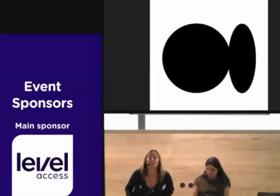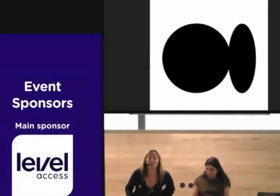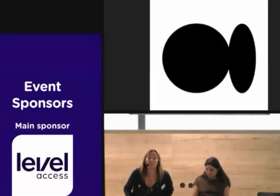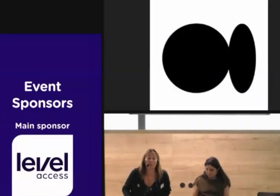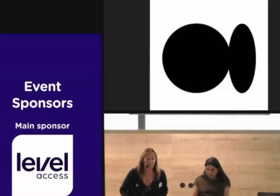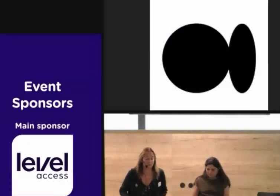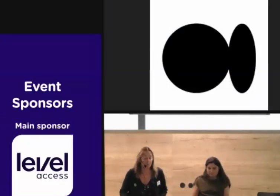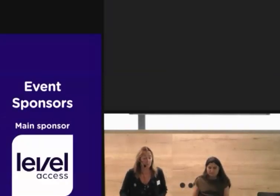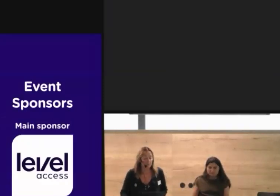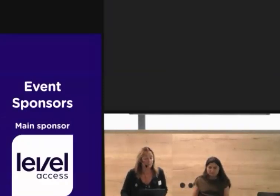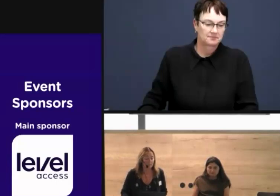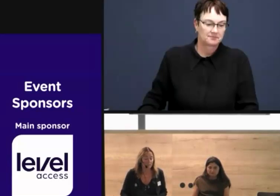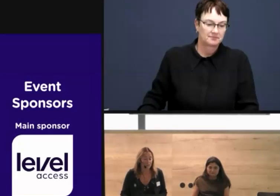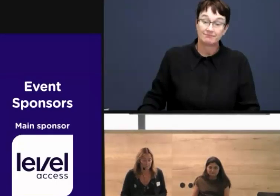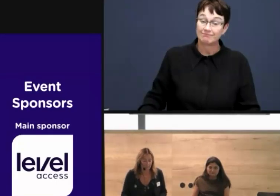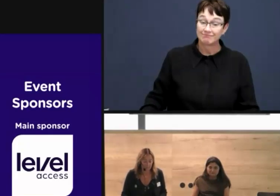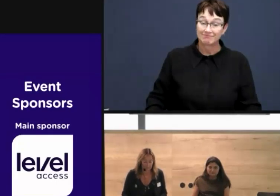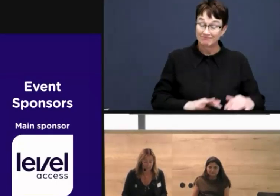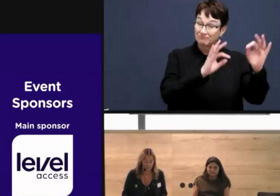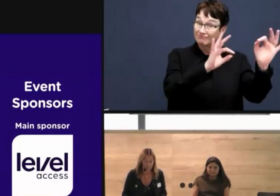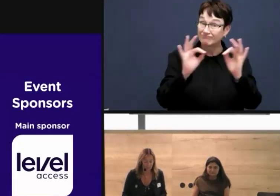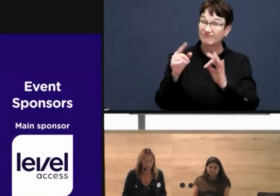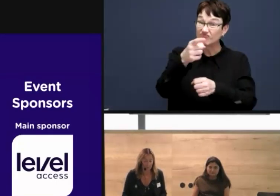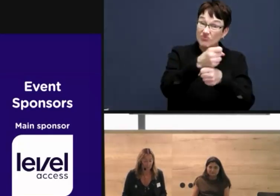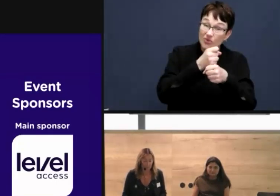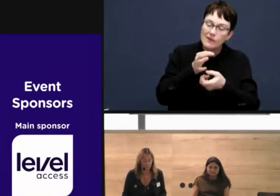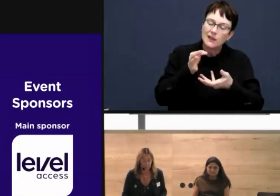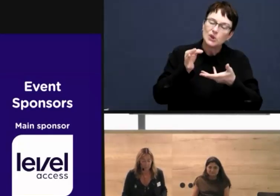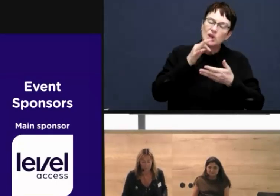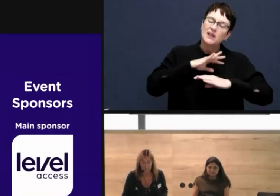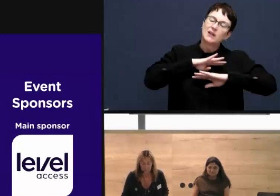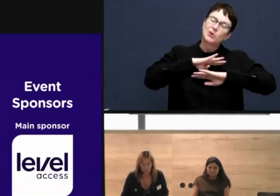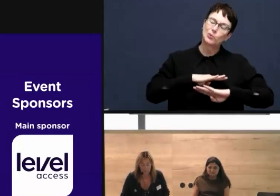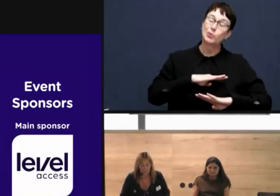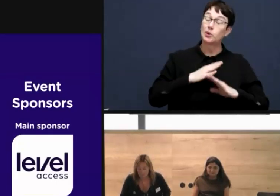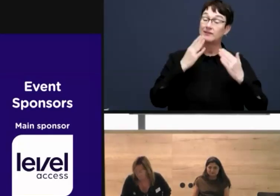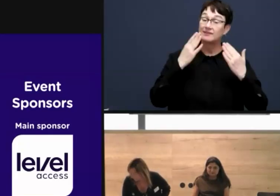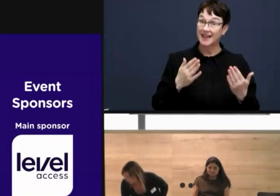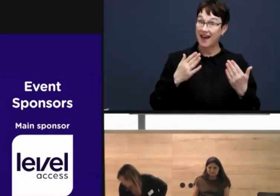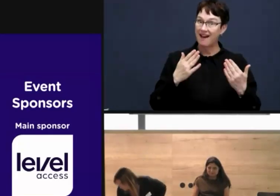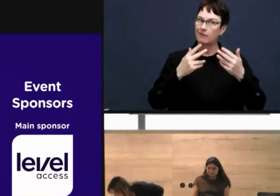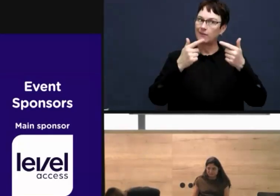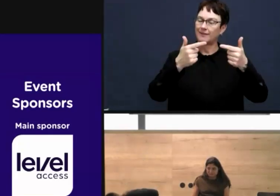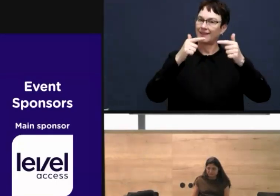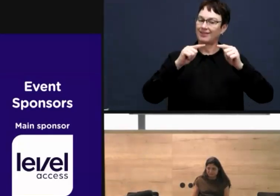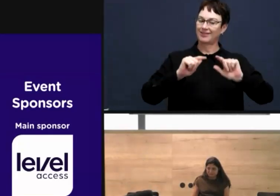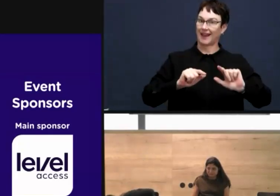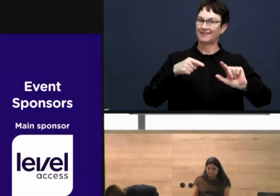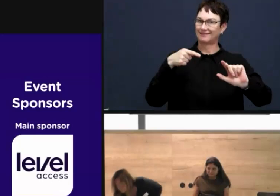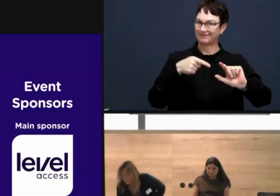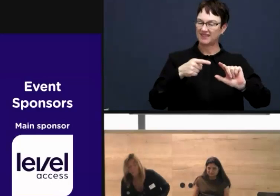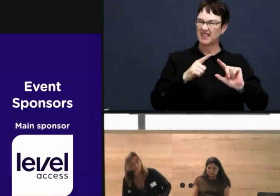So welcome back, everyone. After the coffee break, we will now move into the next session, which is